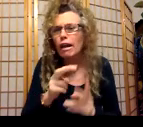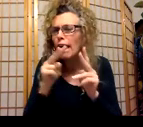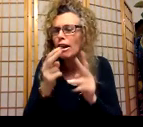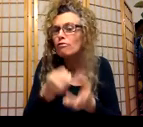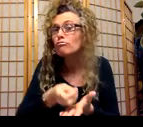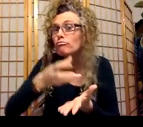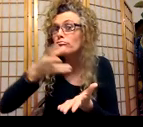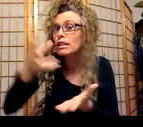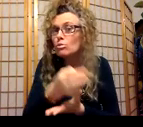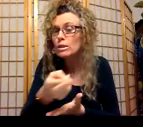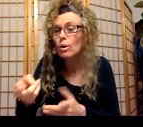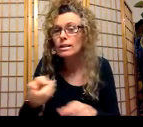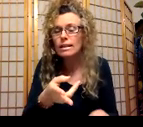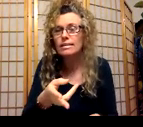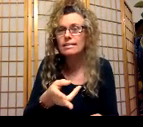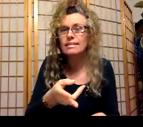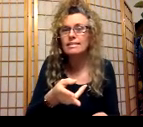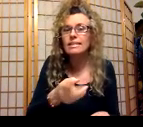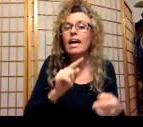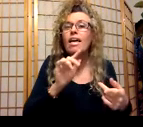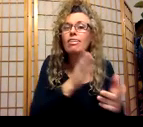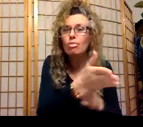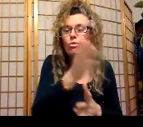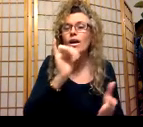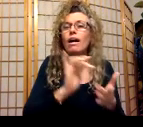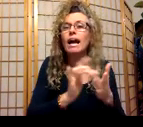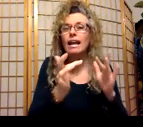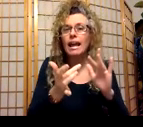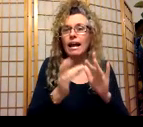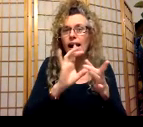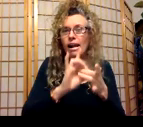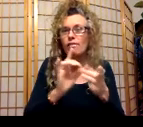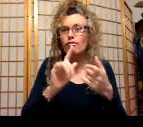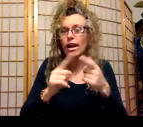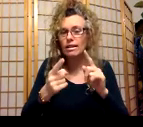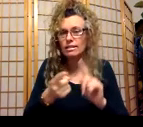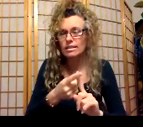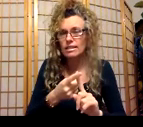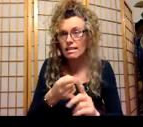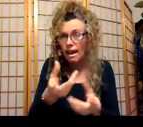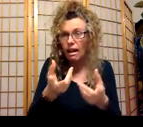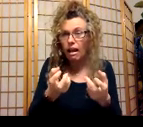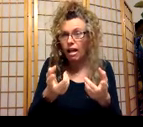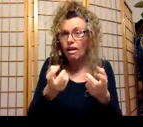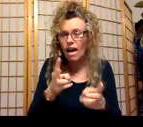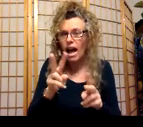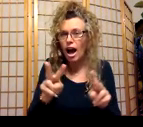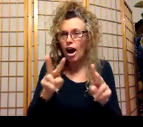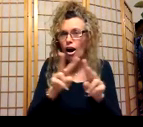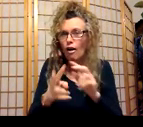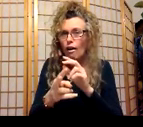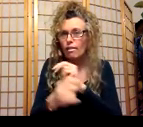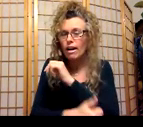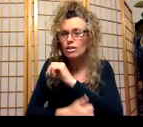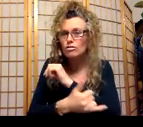rich. Through their connections with friends, multinationals, they can extort the value from the countries by allowing them to pay in